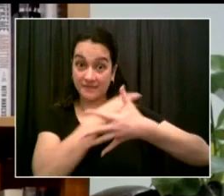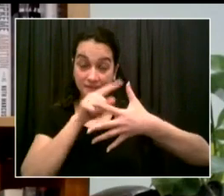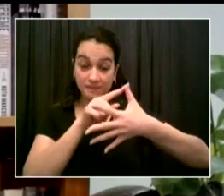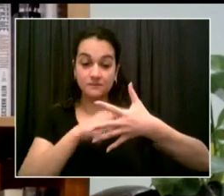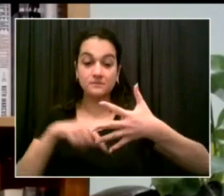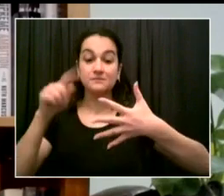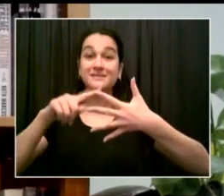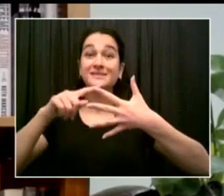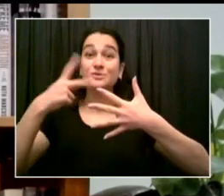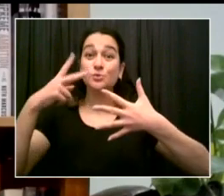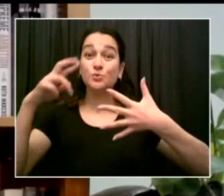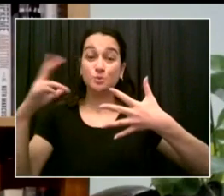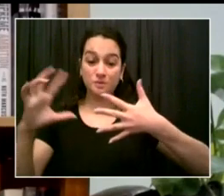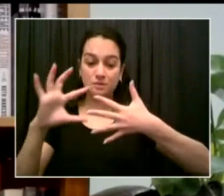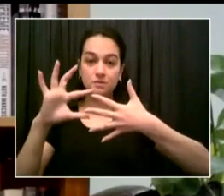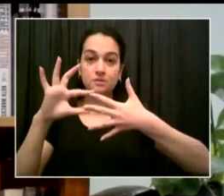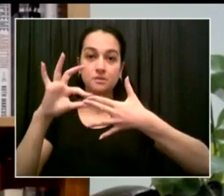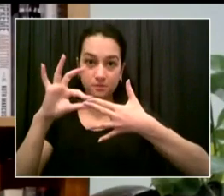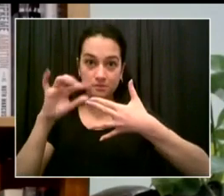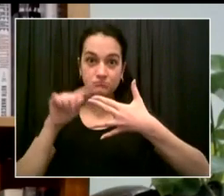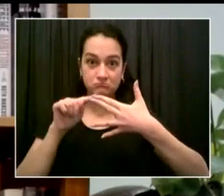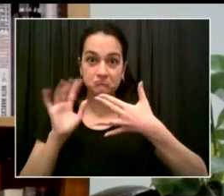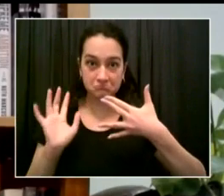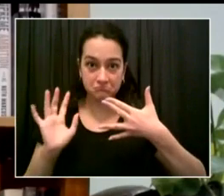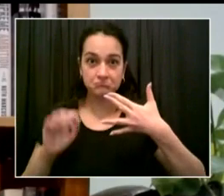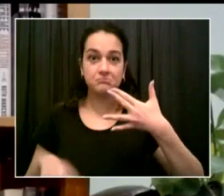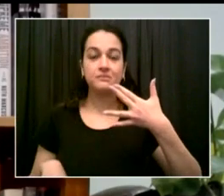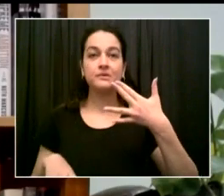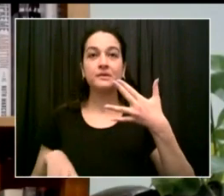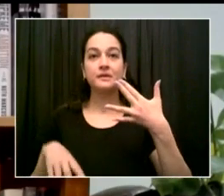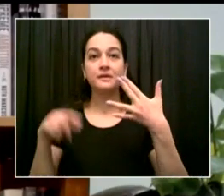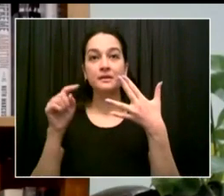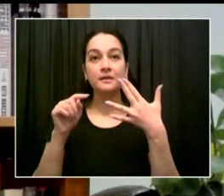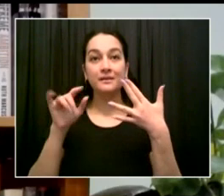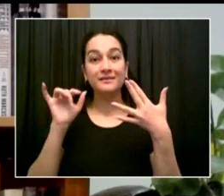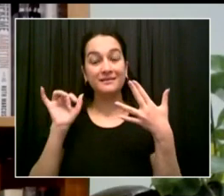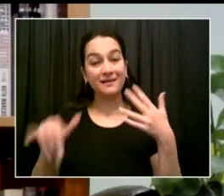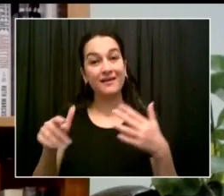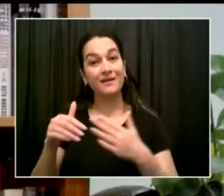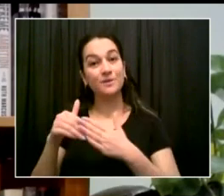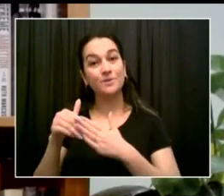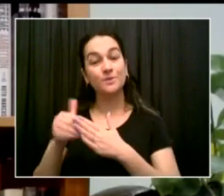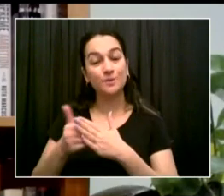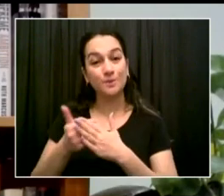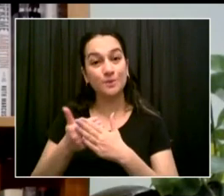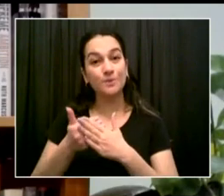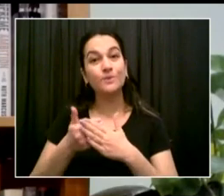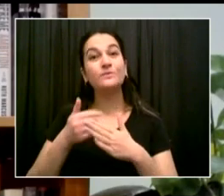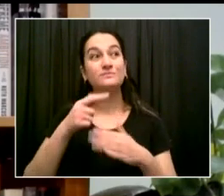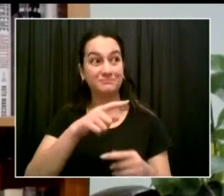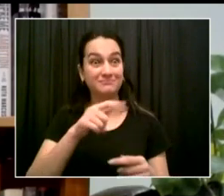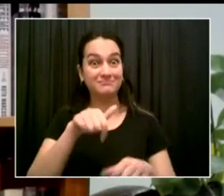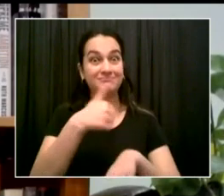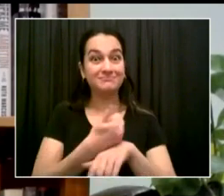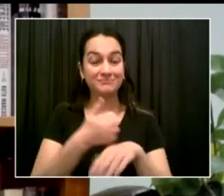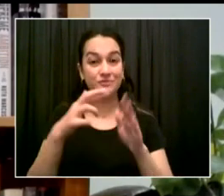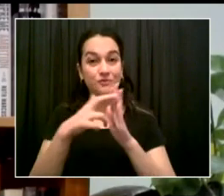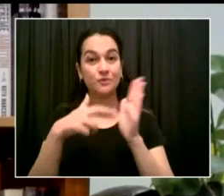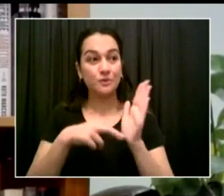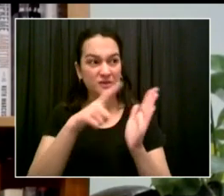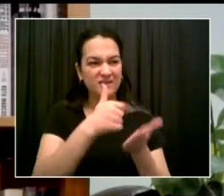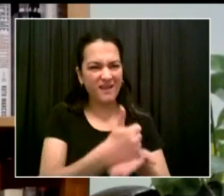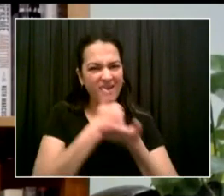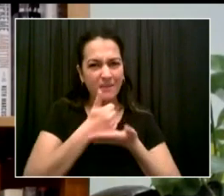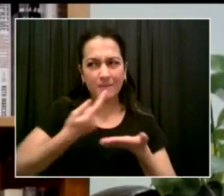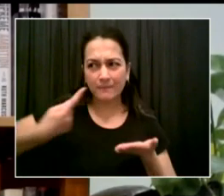to protect people, whether they're children, vulnerable populations, immunocompromised patients. We need to